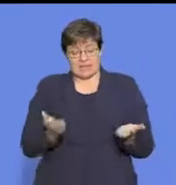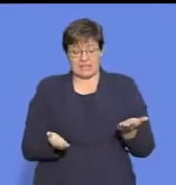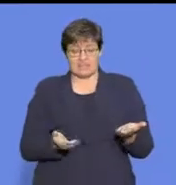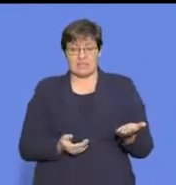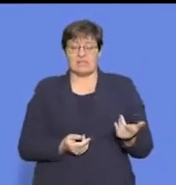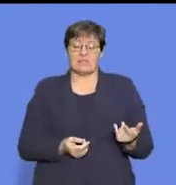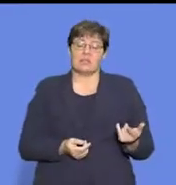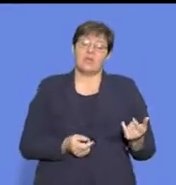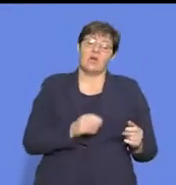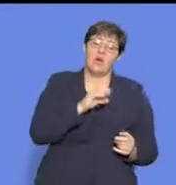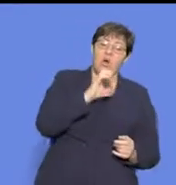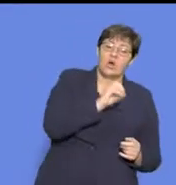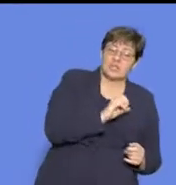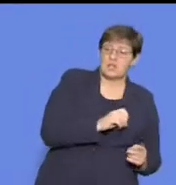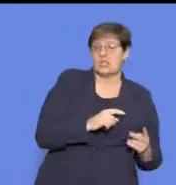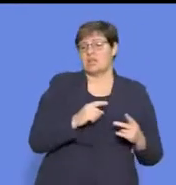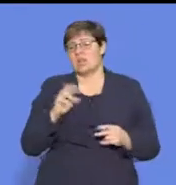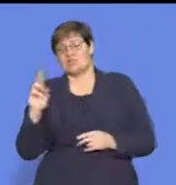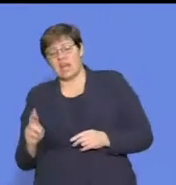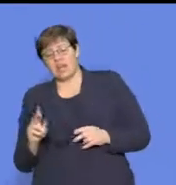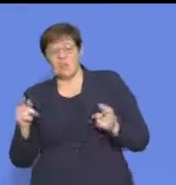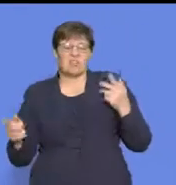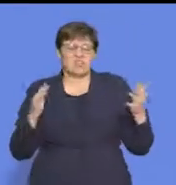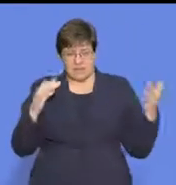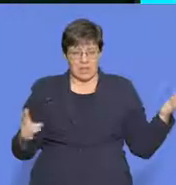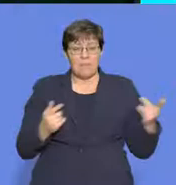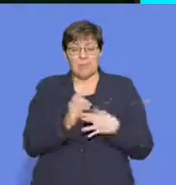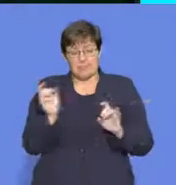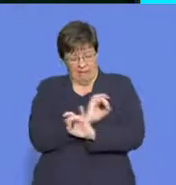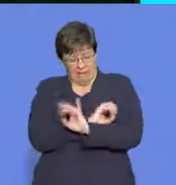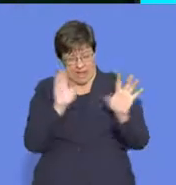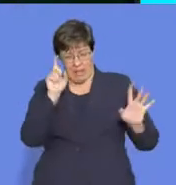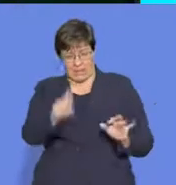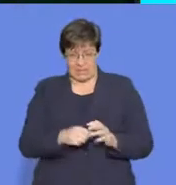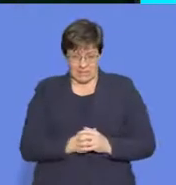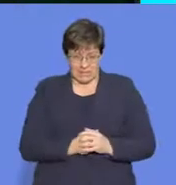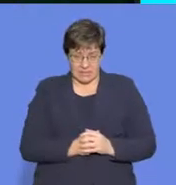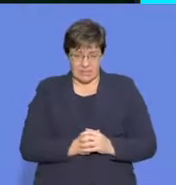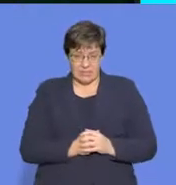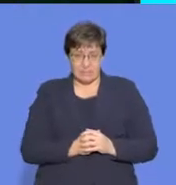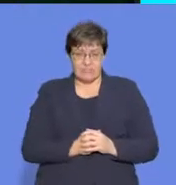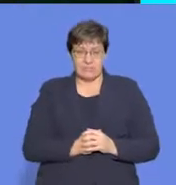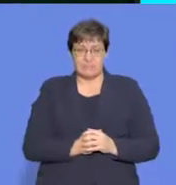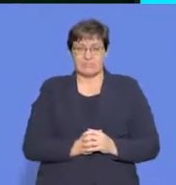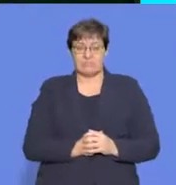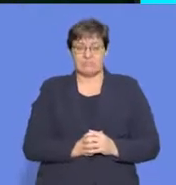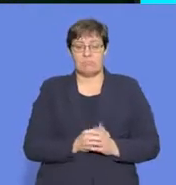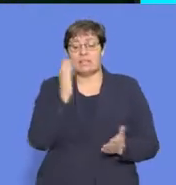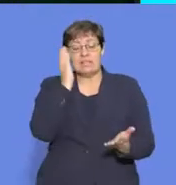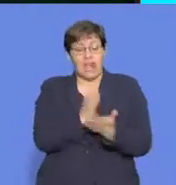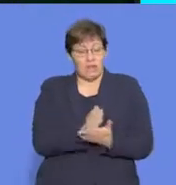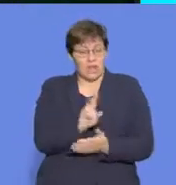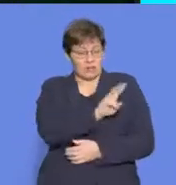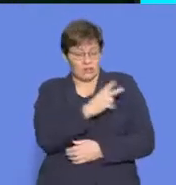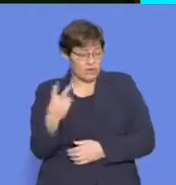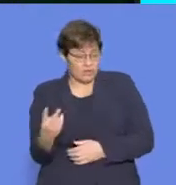between oxidation, reduction, reducing agent, oxidizing agent, something you must be very familiar with, both for direct